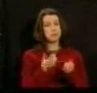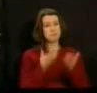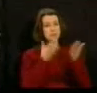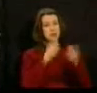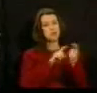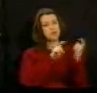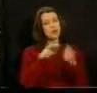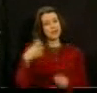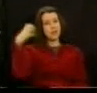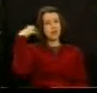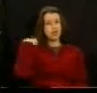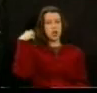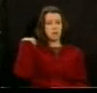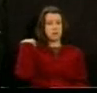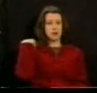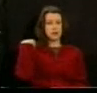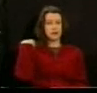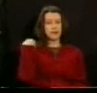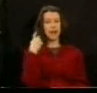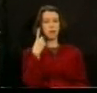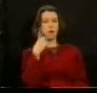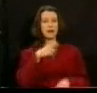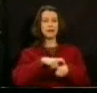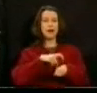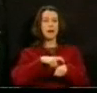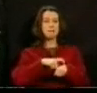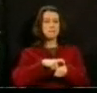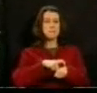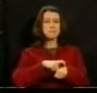motion to give the chairman for a one-time,